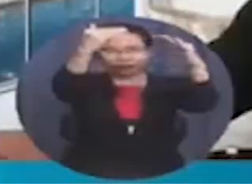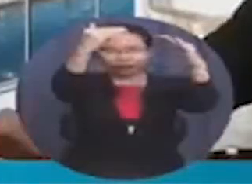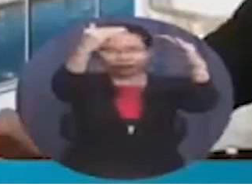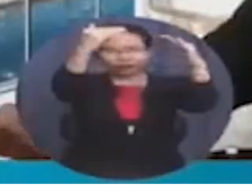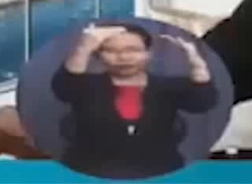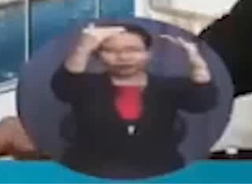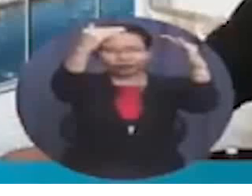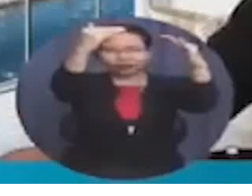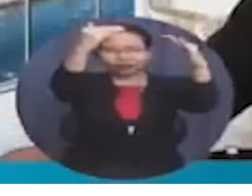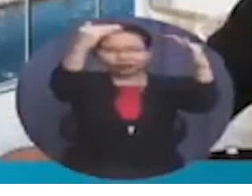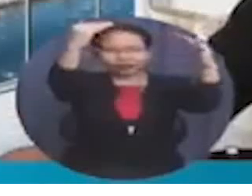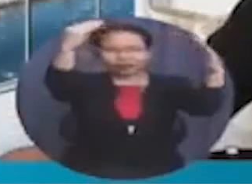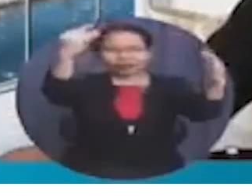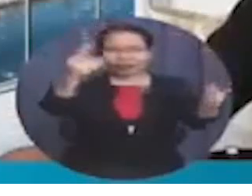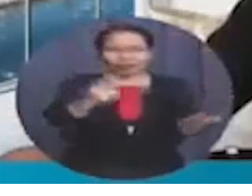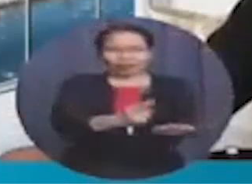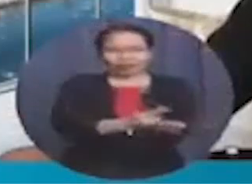heaven,